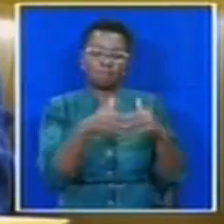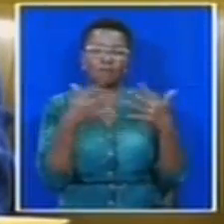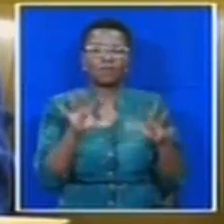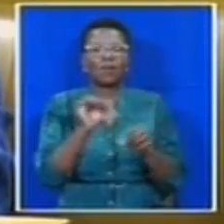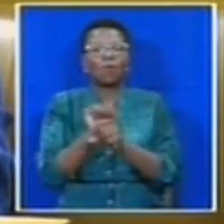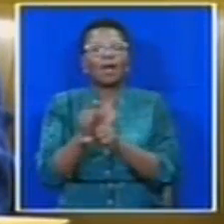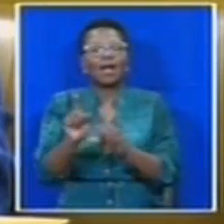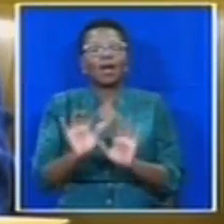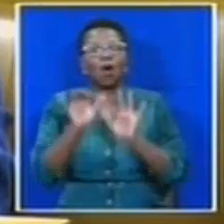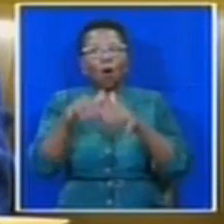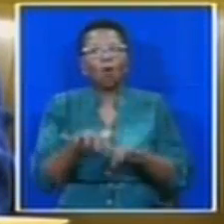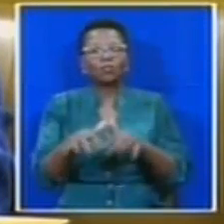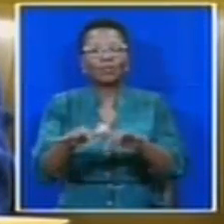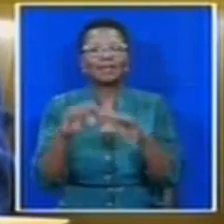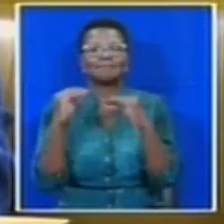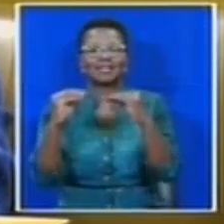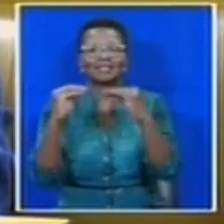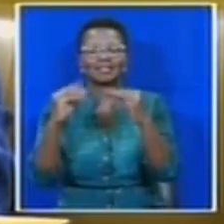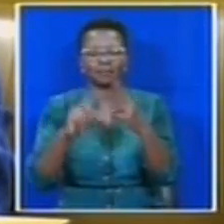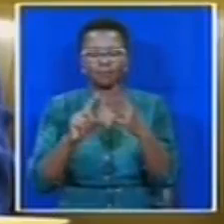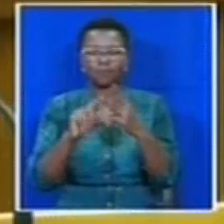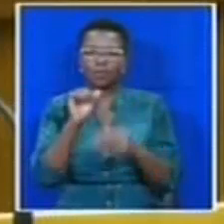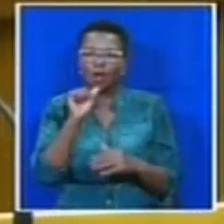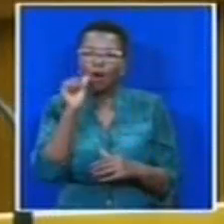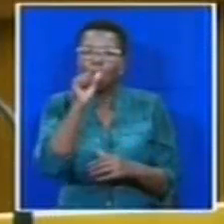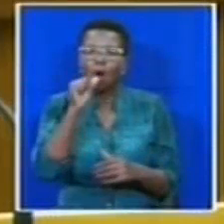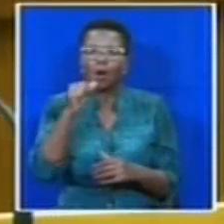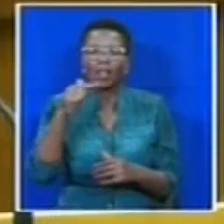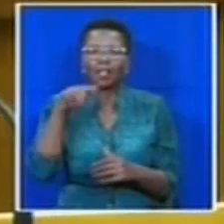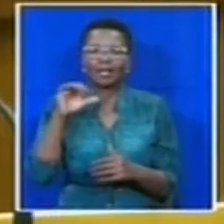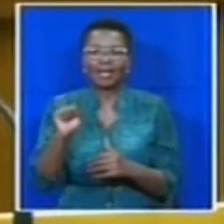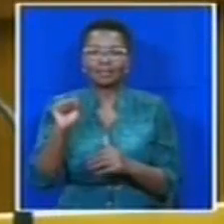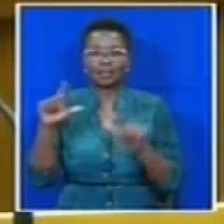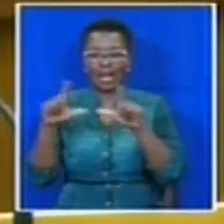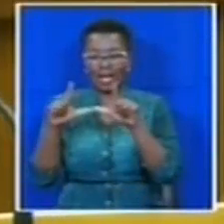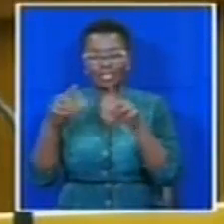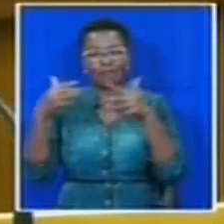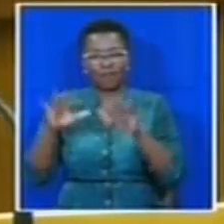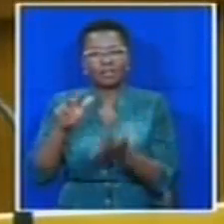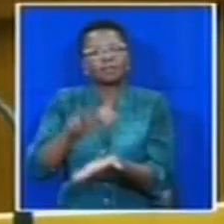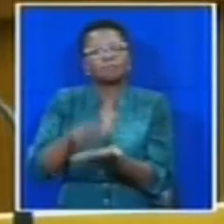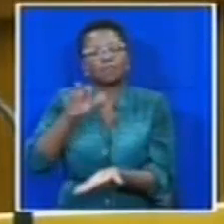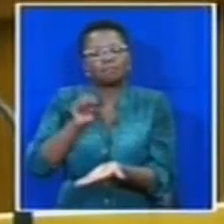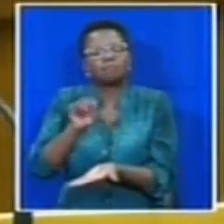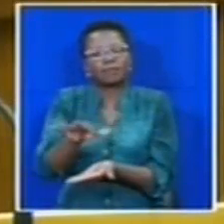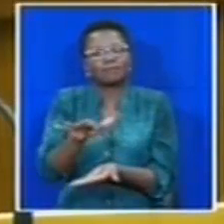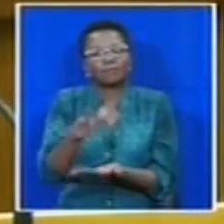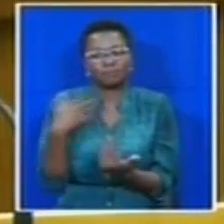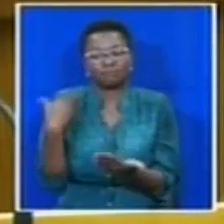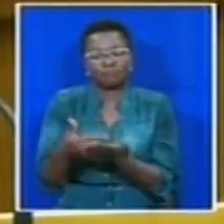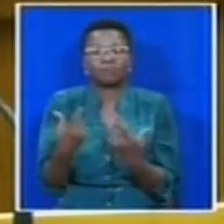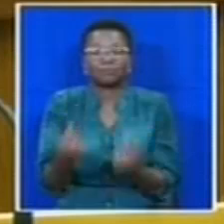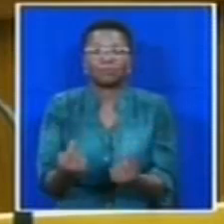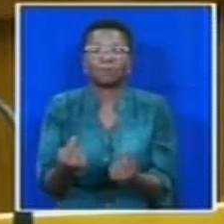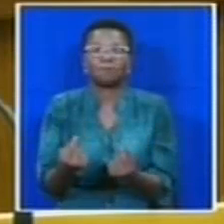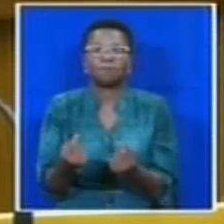economy. Licenses for oil and gas exploration have been issued as part of the sector growth strategy.